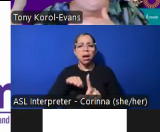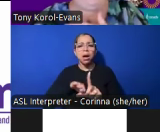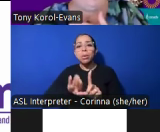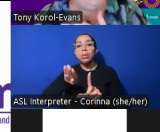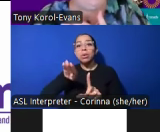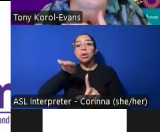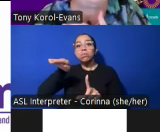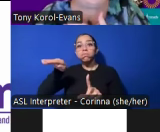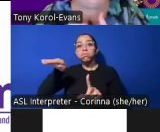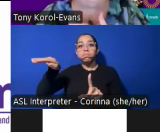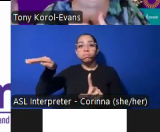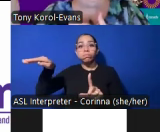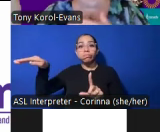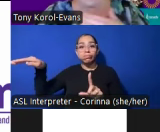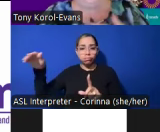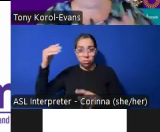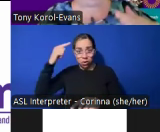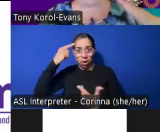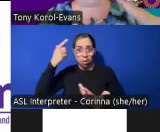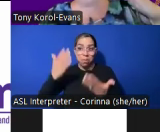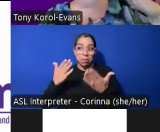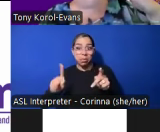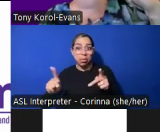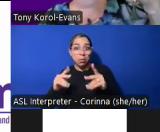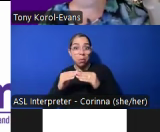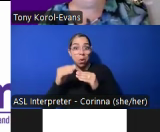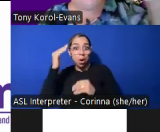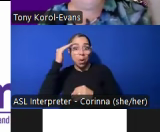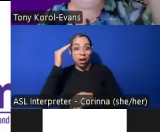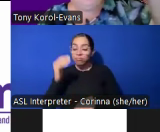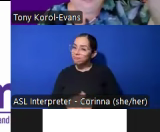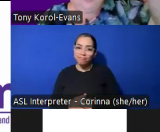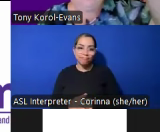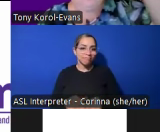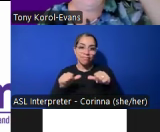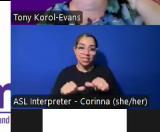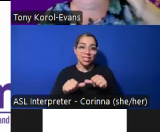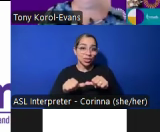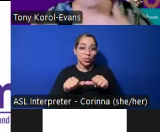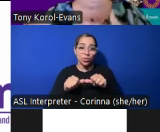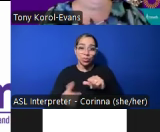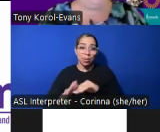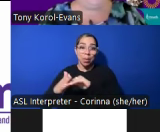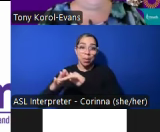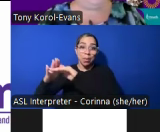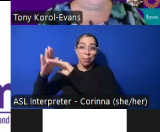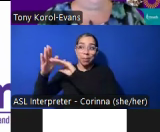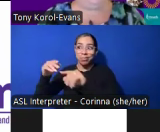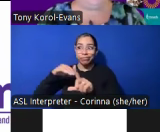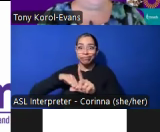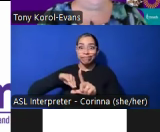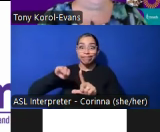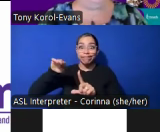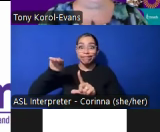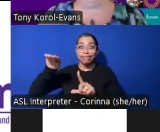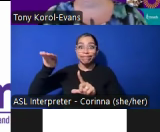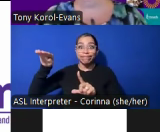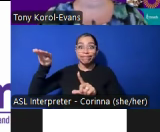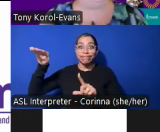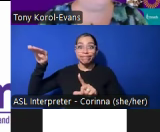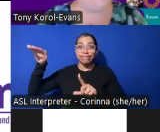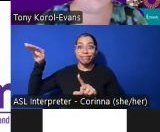making people more aware, right? No, it has just continued to climb. I am anxious to see what this year's